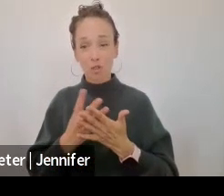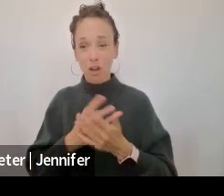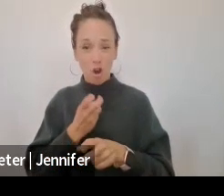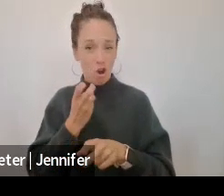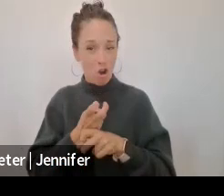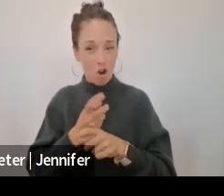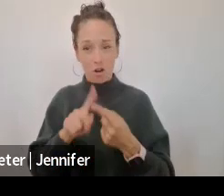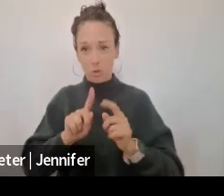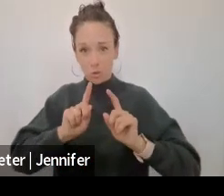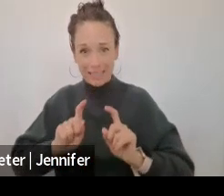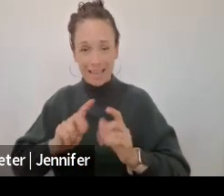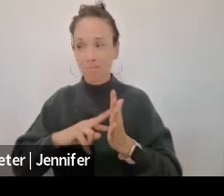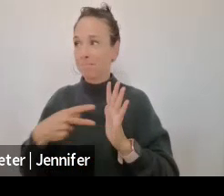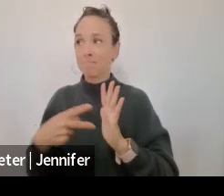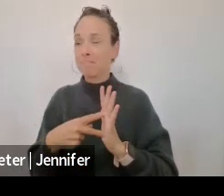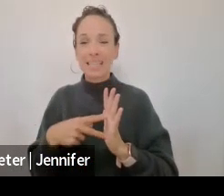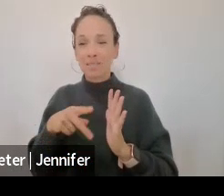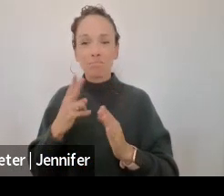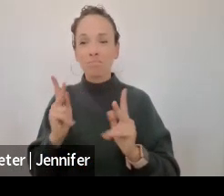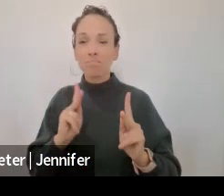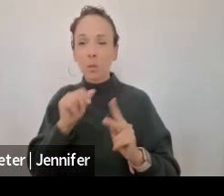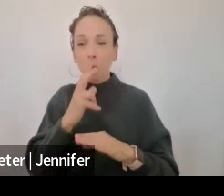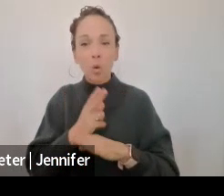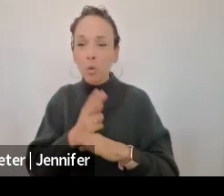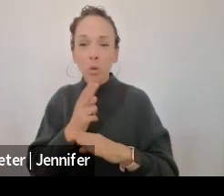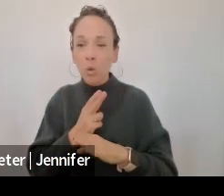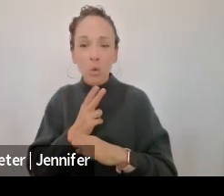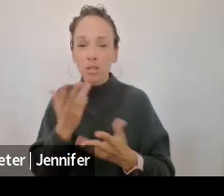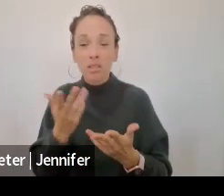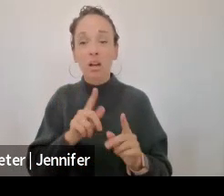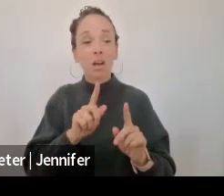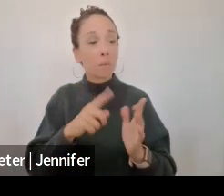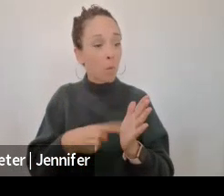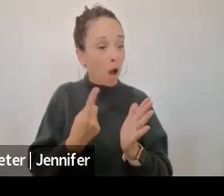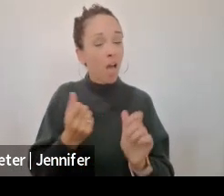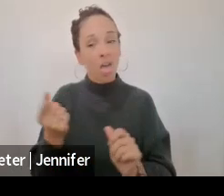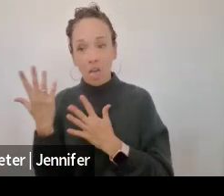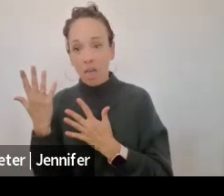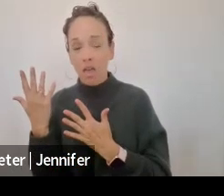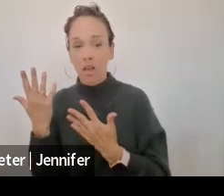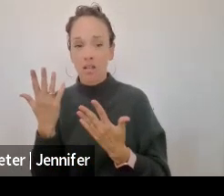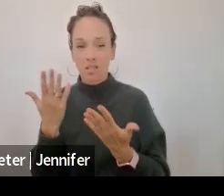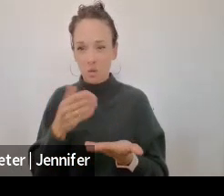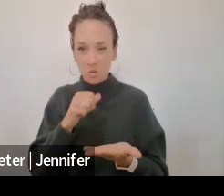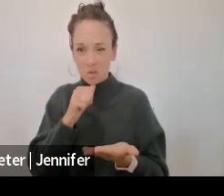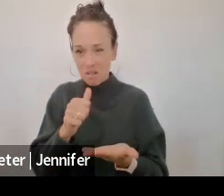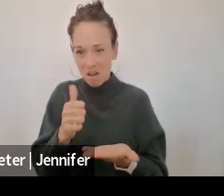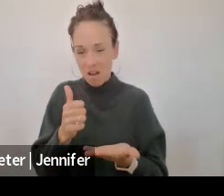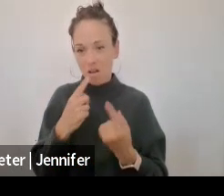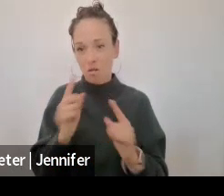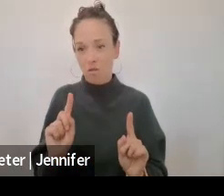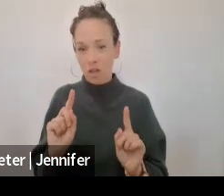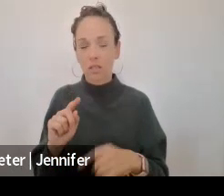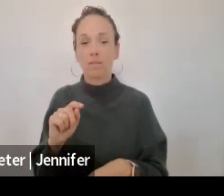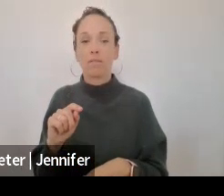lack of adoption for universal screening in both pediatric and school settings. But with regard to